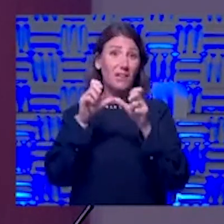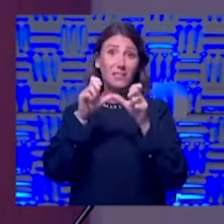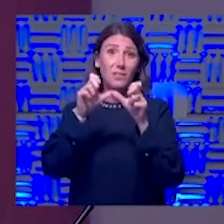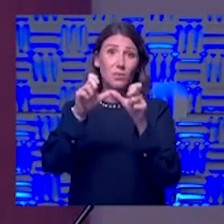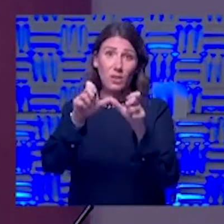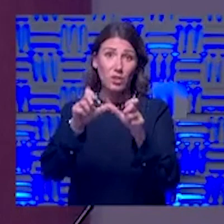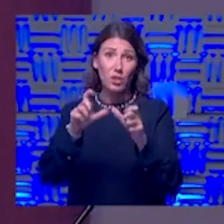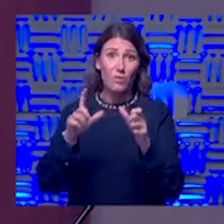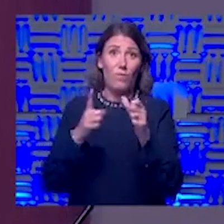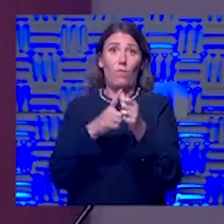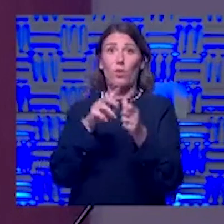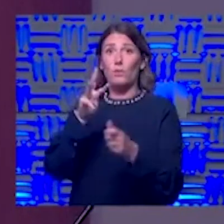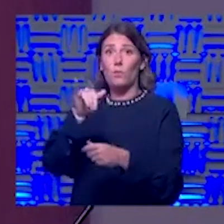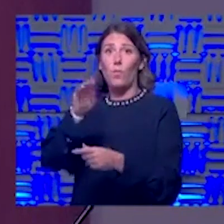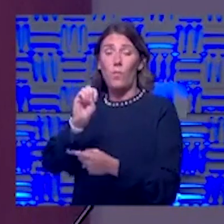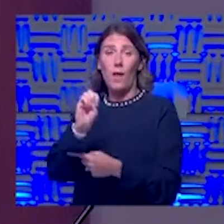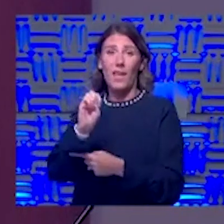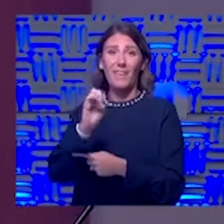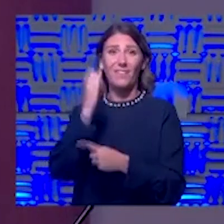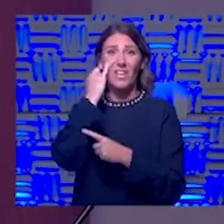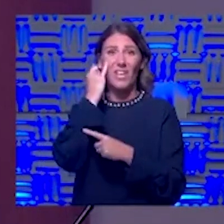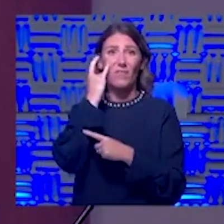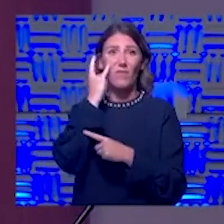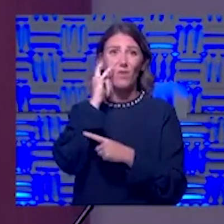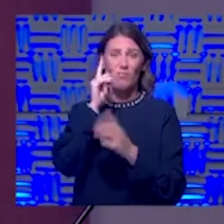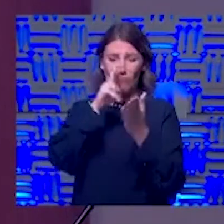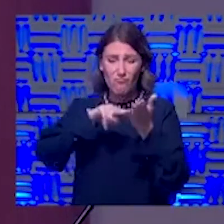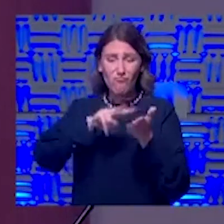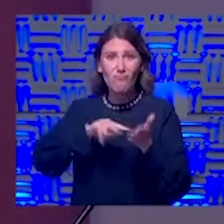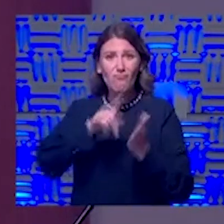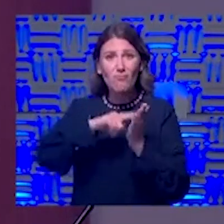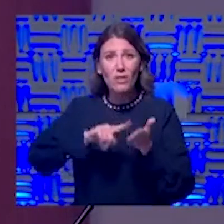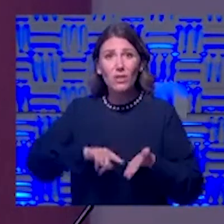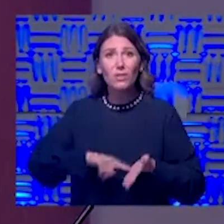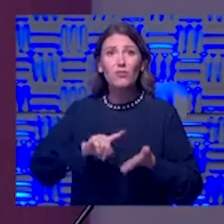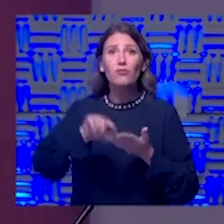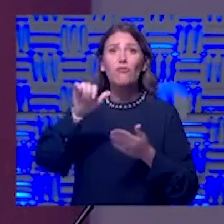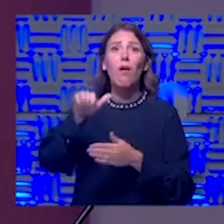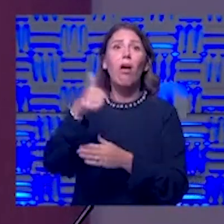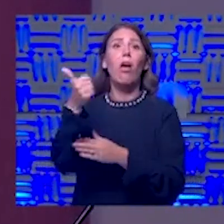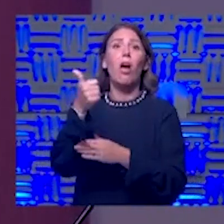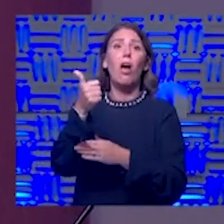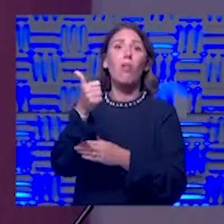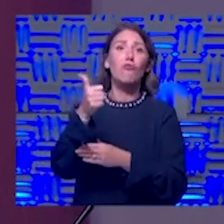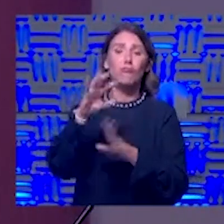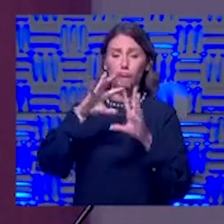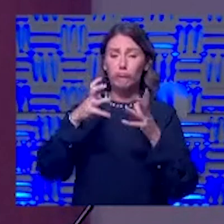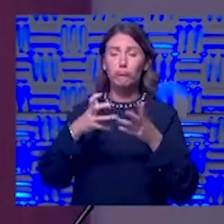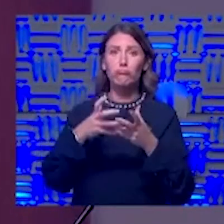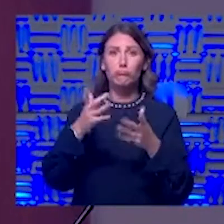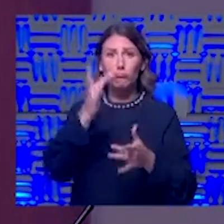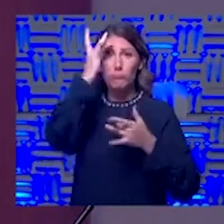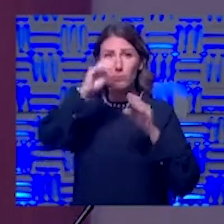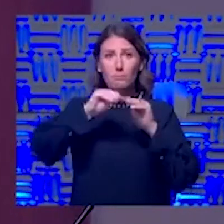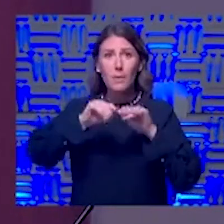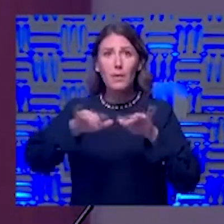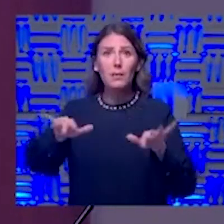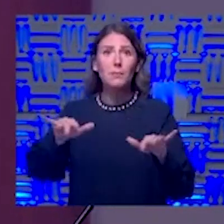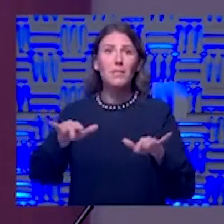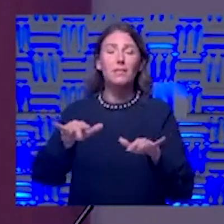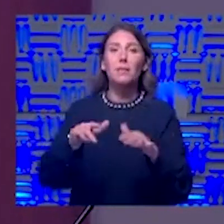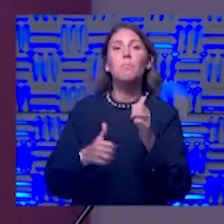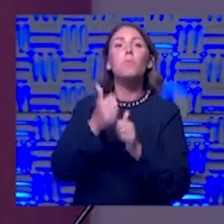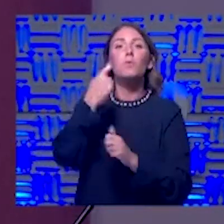that first wave. Mm-hmm. If you look sort of historically at other pandemics, including probably the most recent or the most frequently compared pandemic,